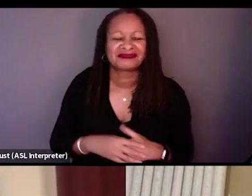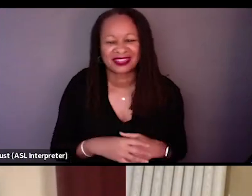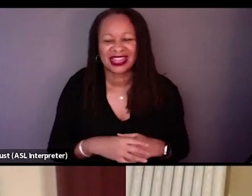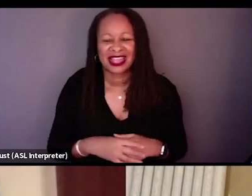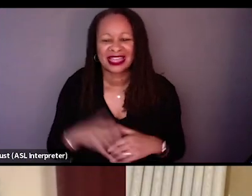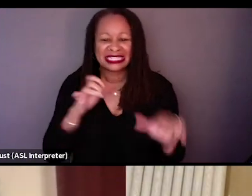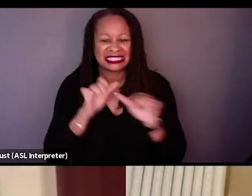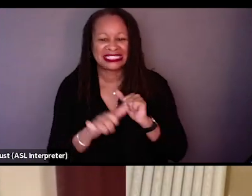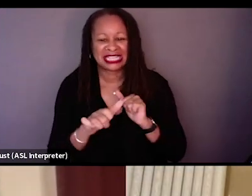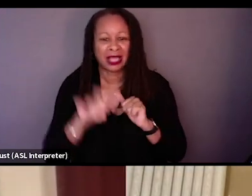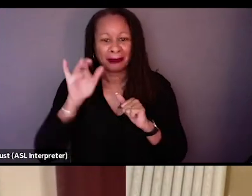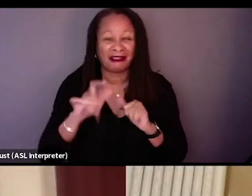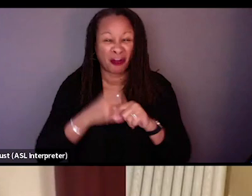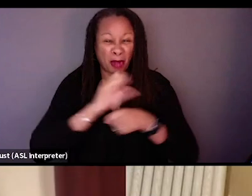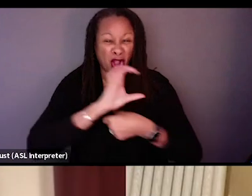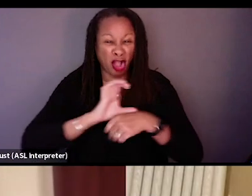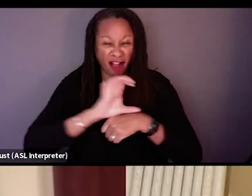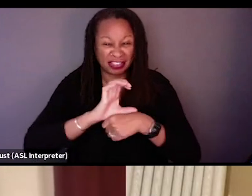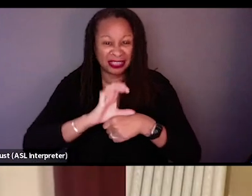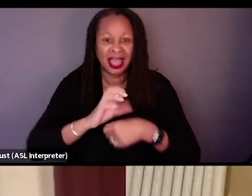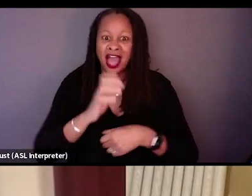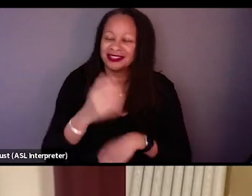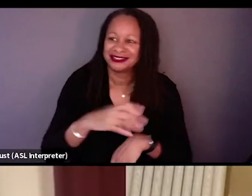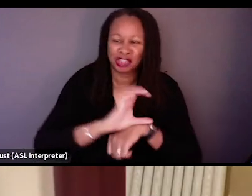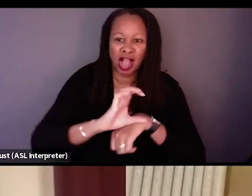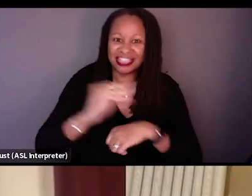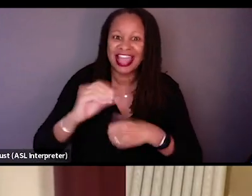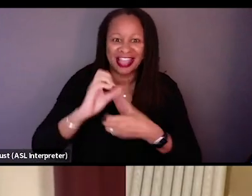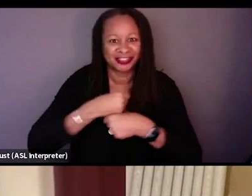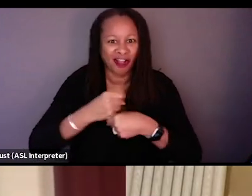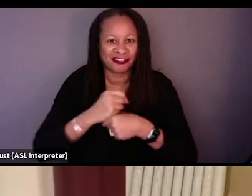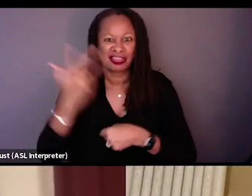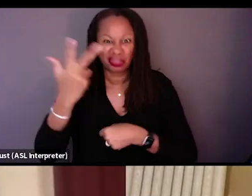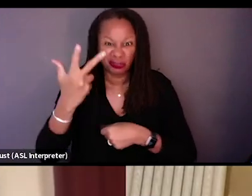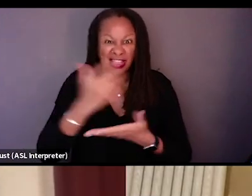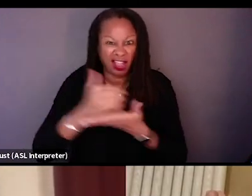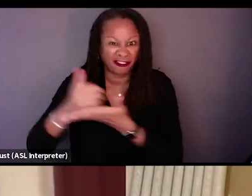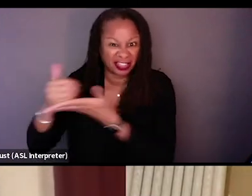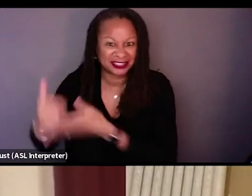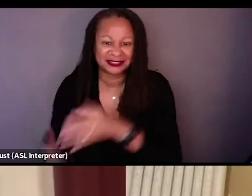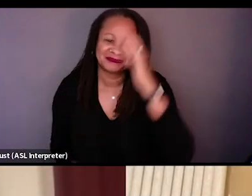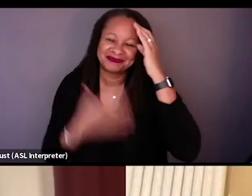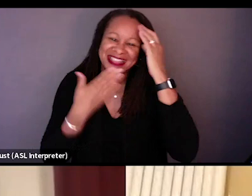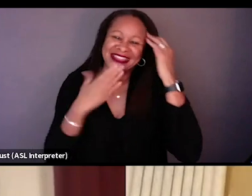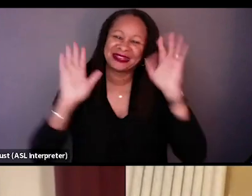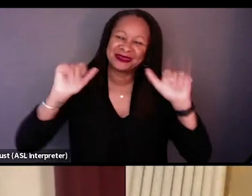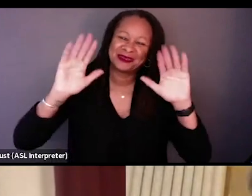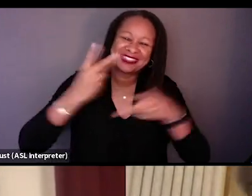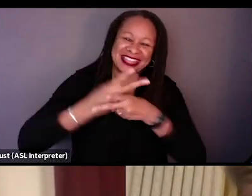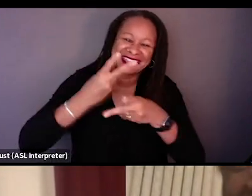He's still buzzing from the coffee, folks. 3 cups of coffee and a piece of chocolate. And a piece of chocolate. Thank you, brother. All right, thank you, man. Take care.